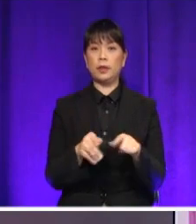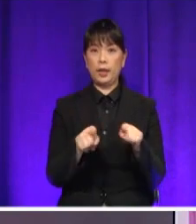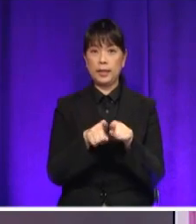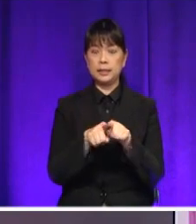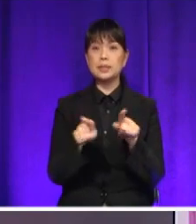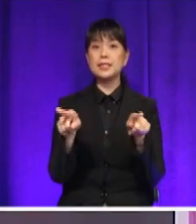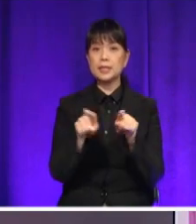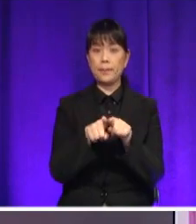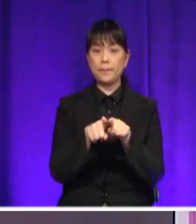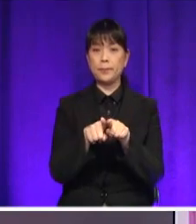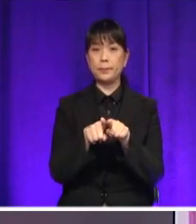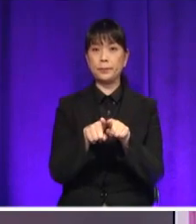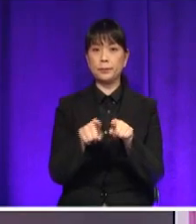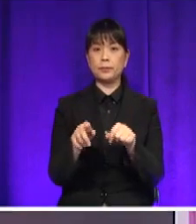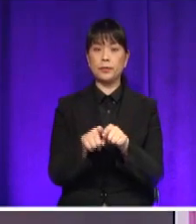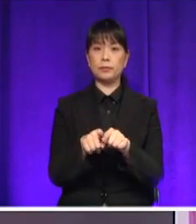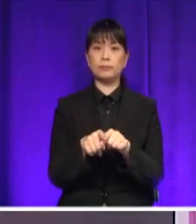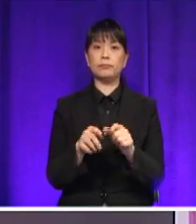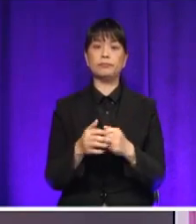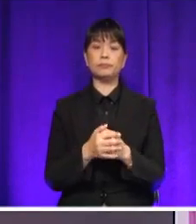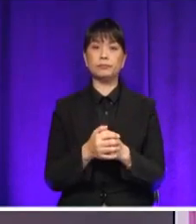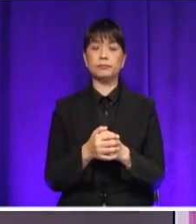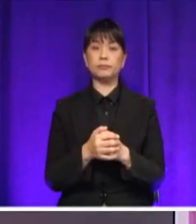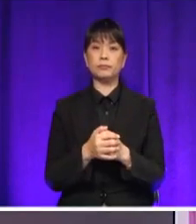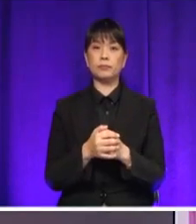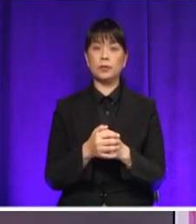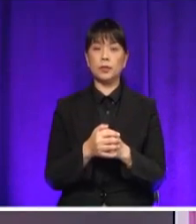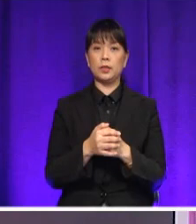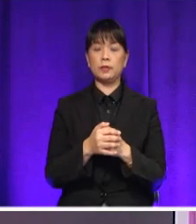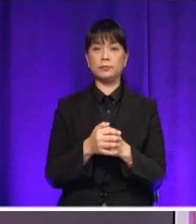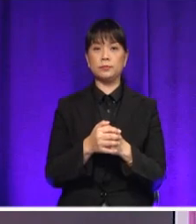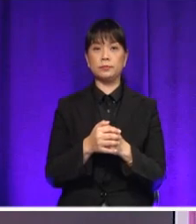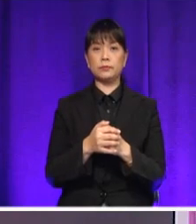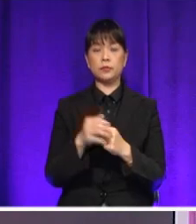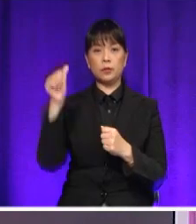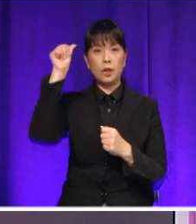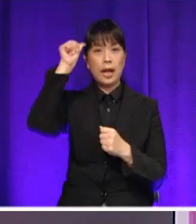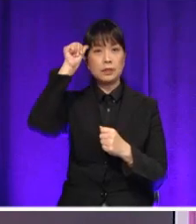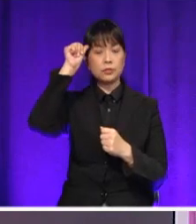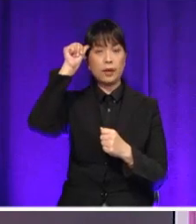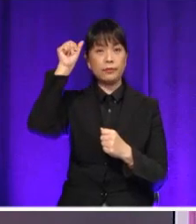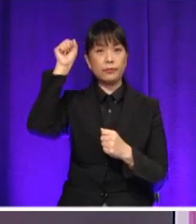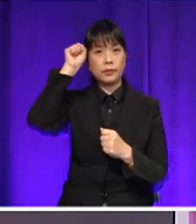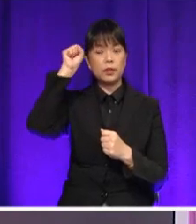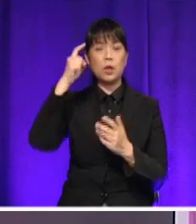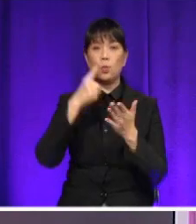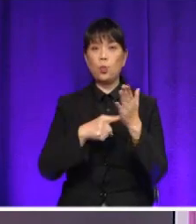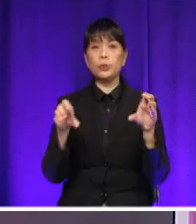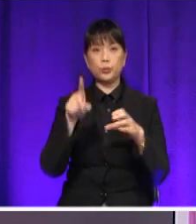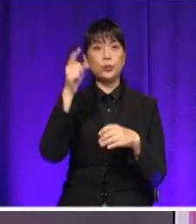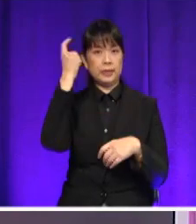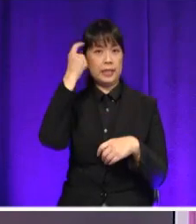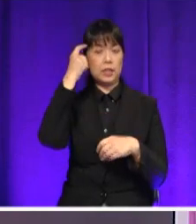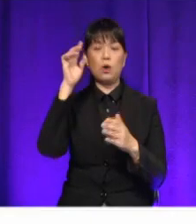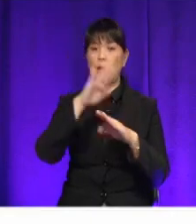watched. Let's try and ask an opinion from Ashraf. What did you think of that video just